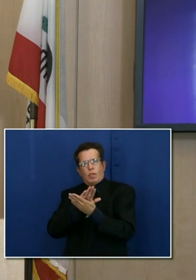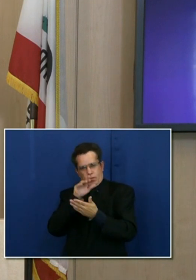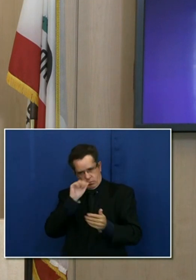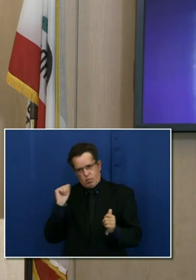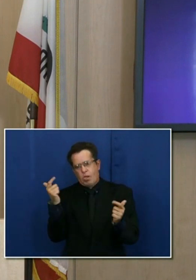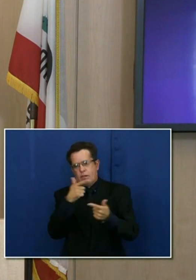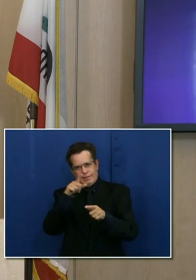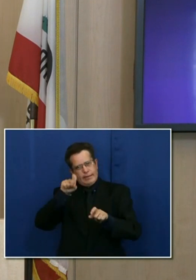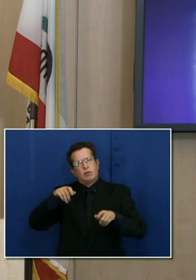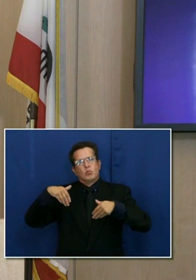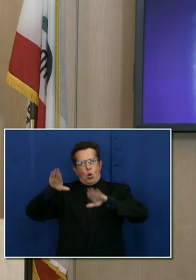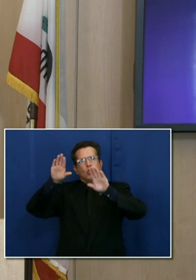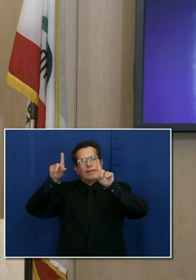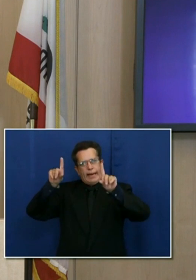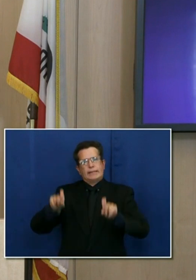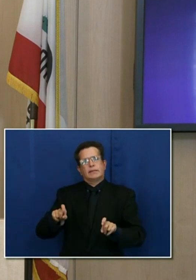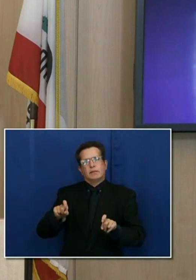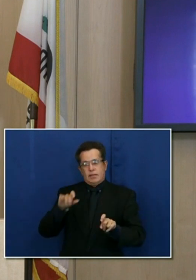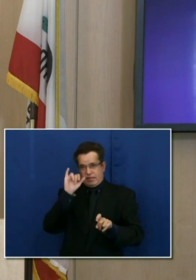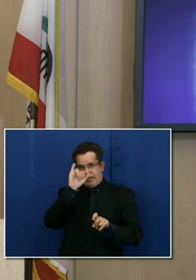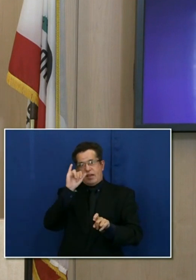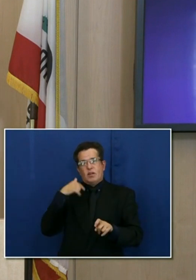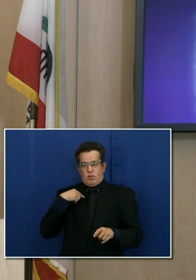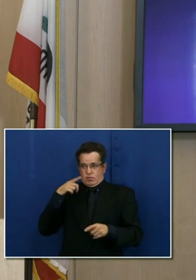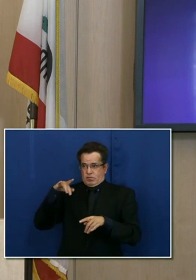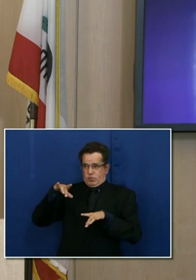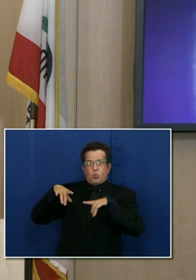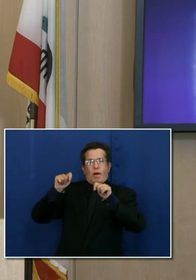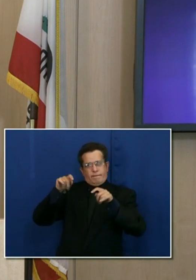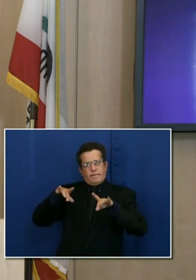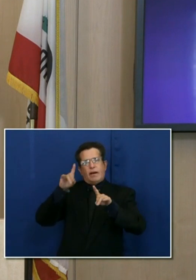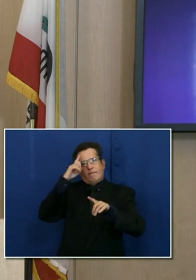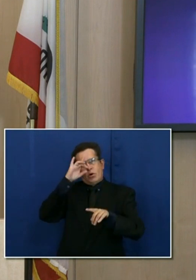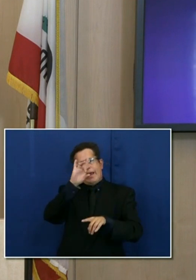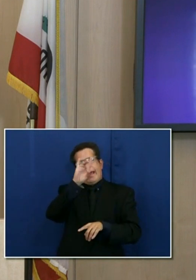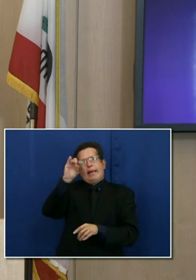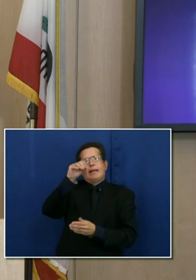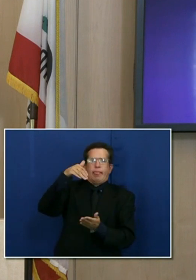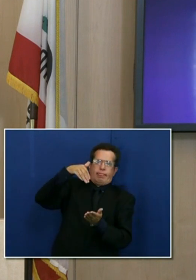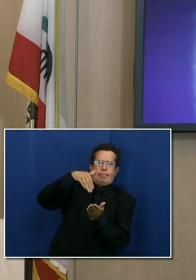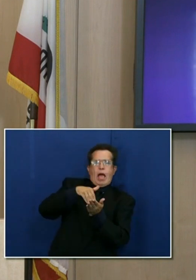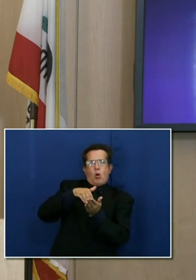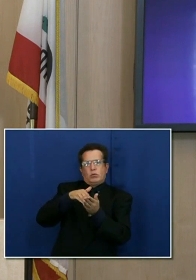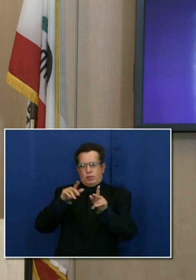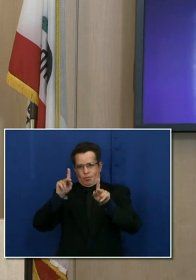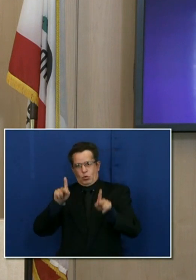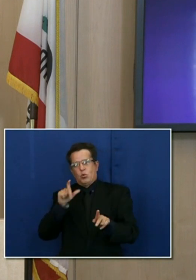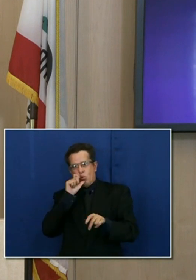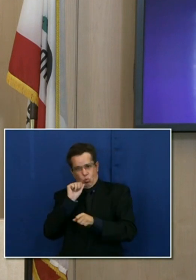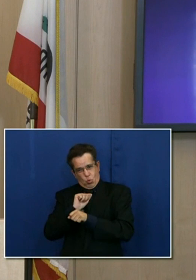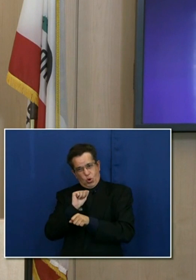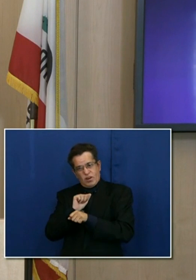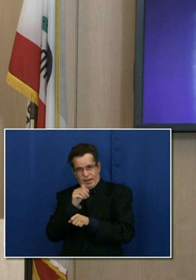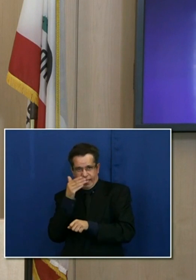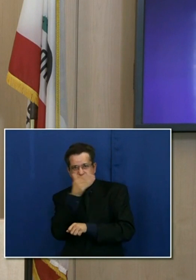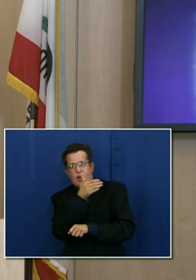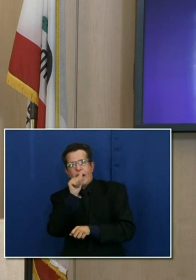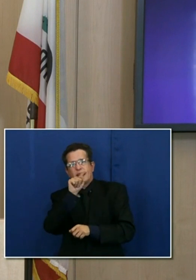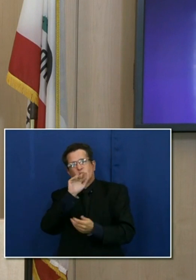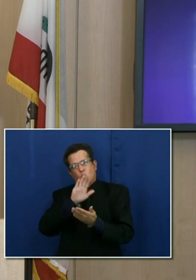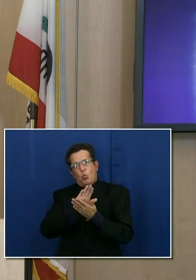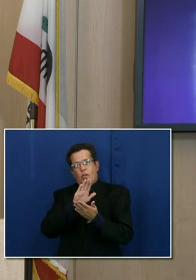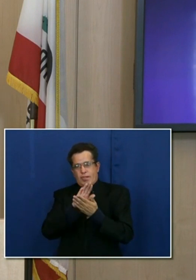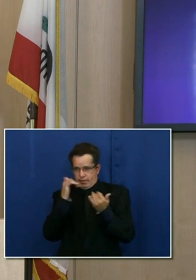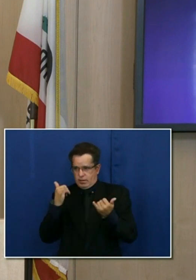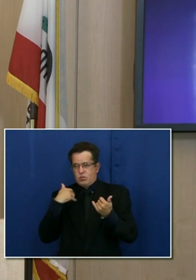County Board of Education for the 80,000 school personnel in our public and private and charter schools. And we're expanding our